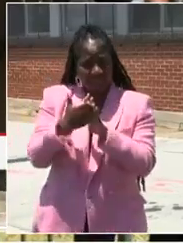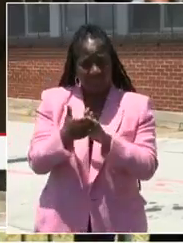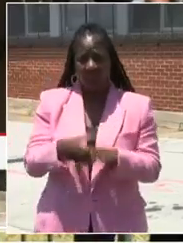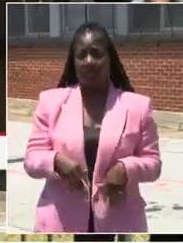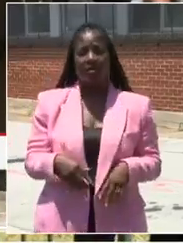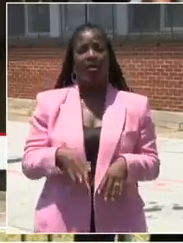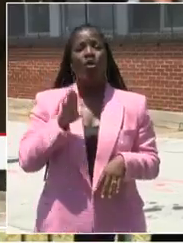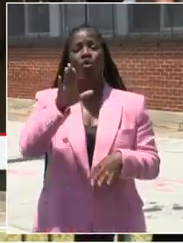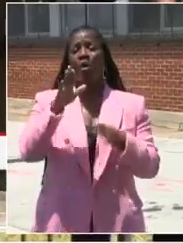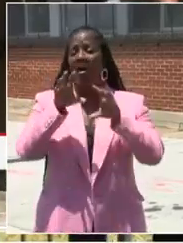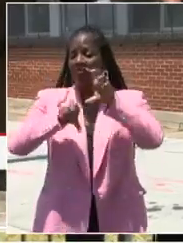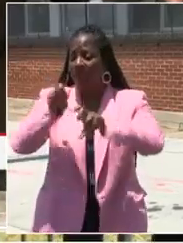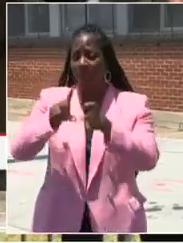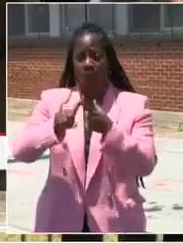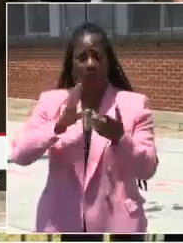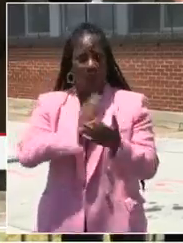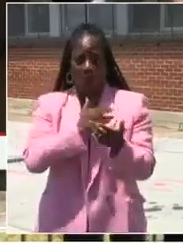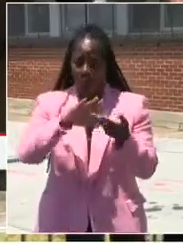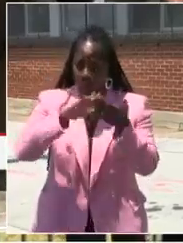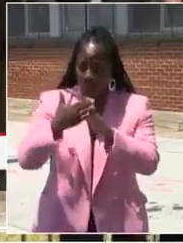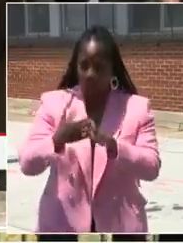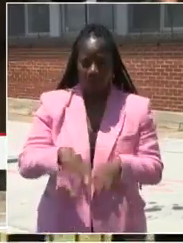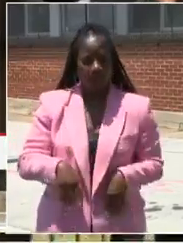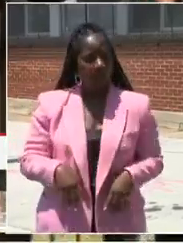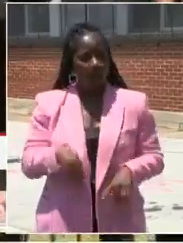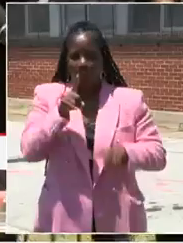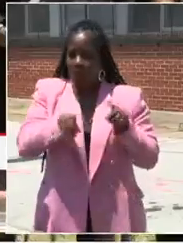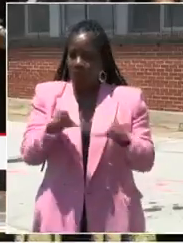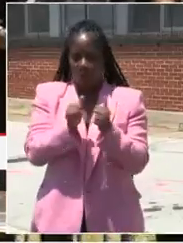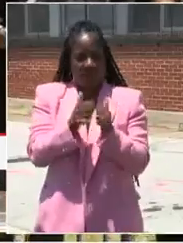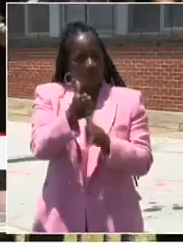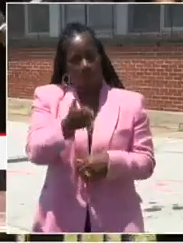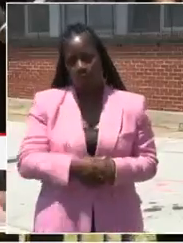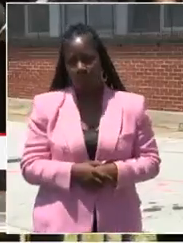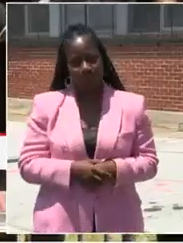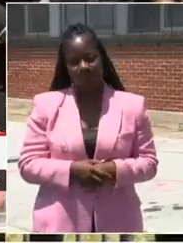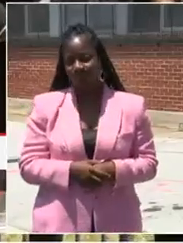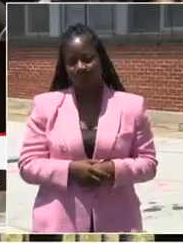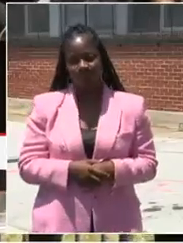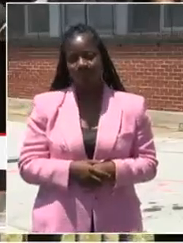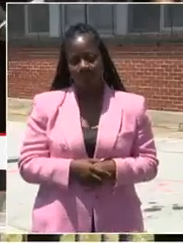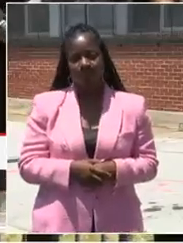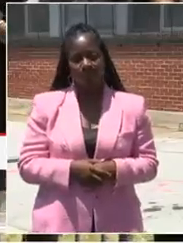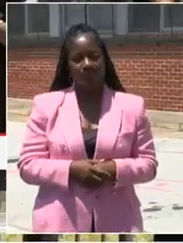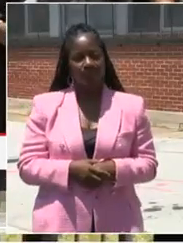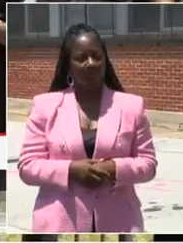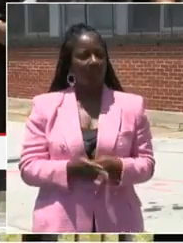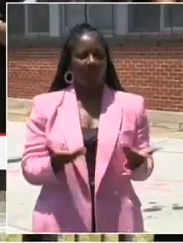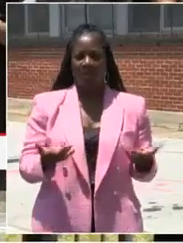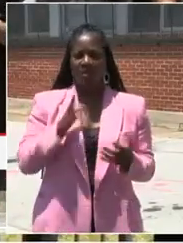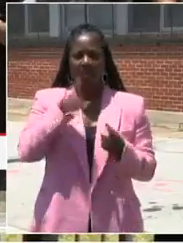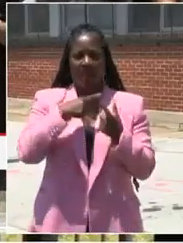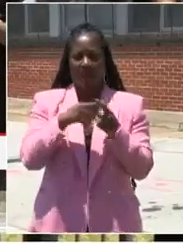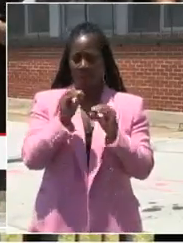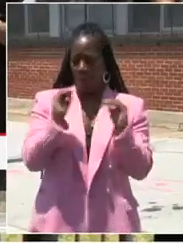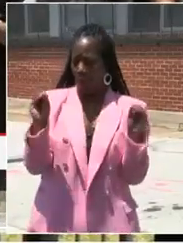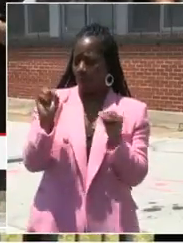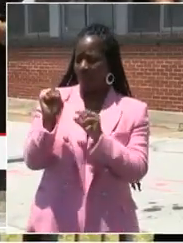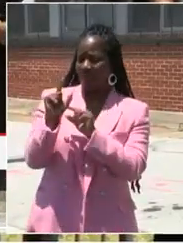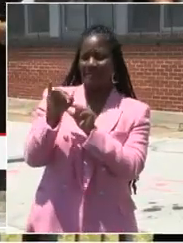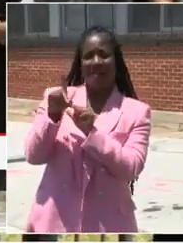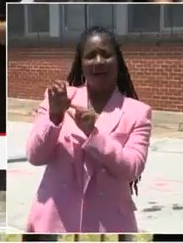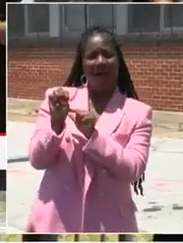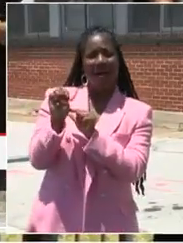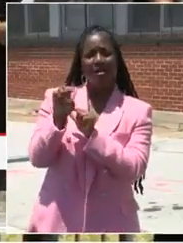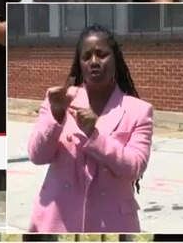and your investment in our communities. We could not do this without you. When we're talking about the No Slide Zone, so for